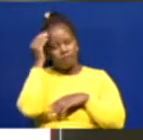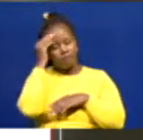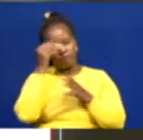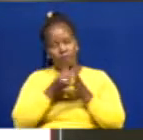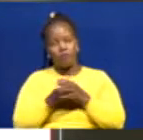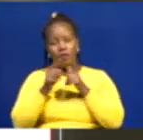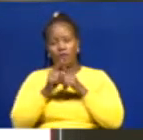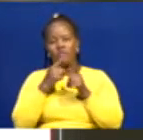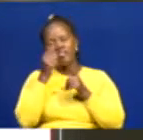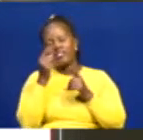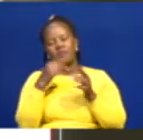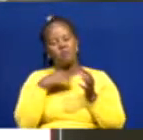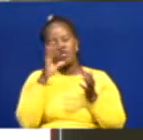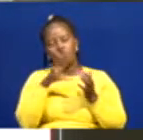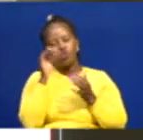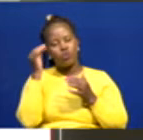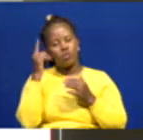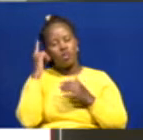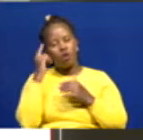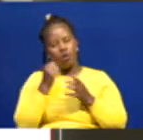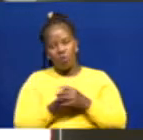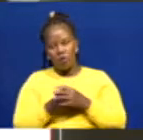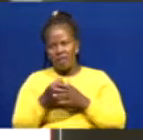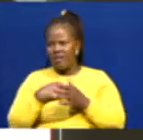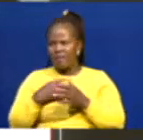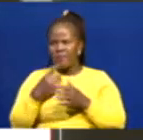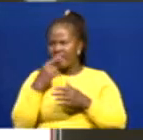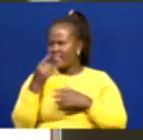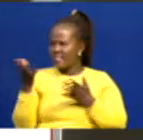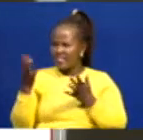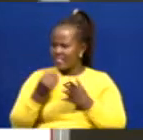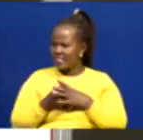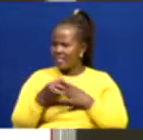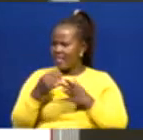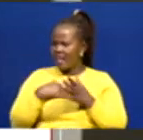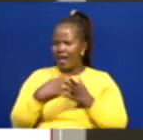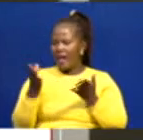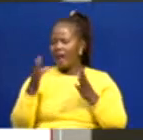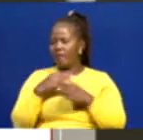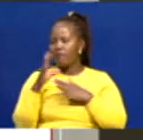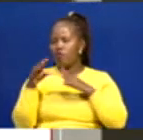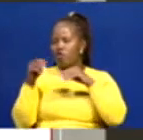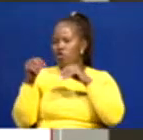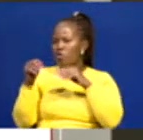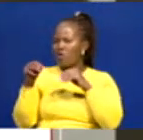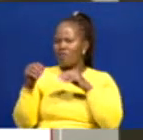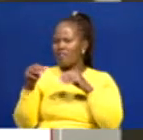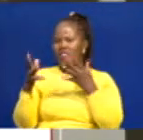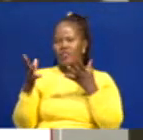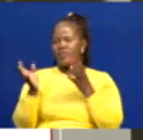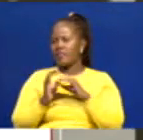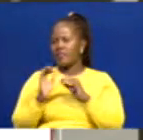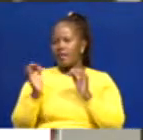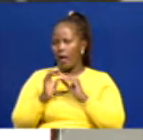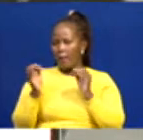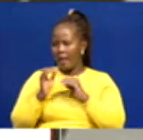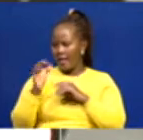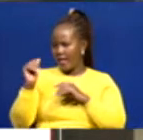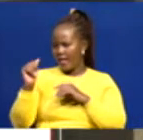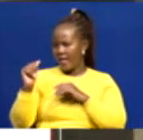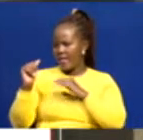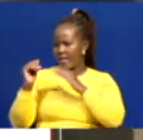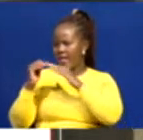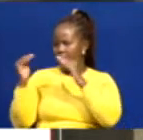I should take up law. And I told him that I didn't have the required qualifications and that I didn't have the minimum A-level, mm-hmm.